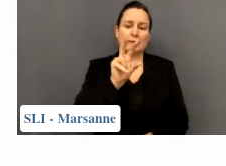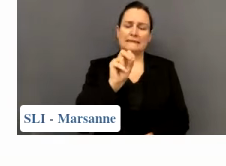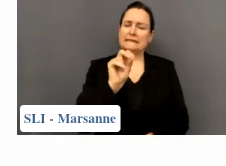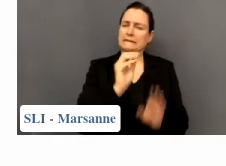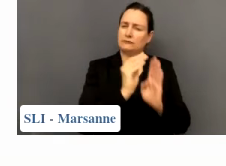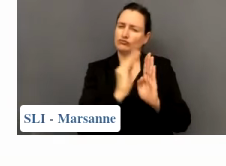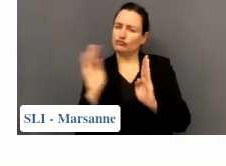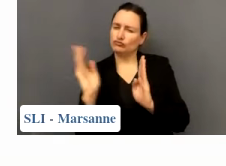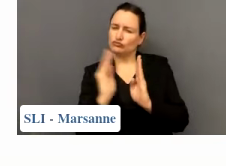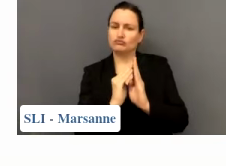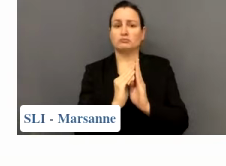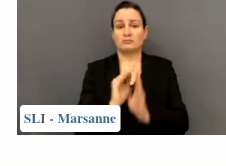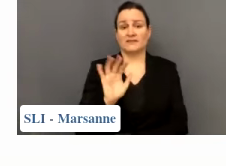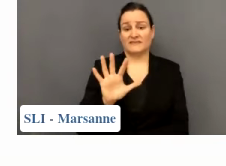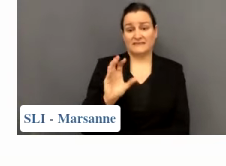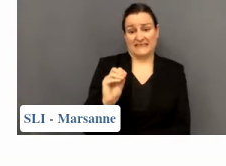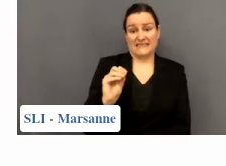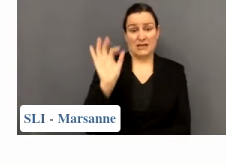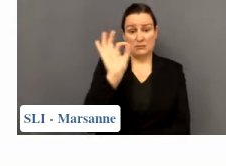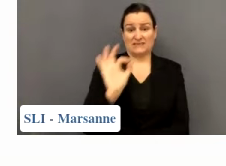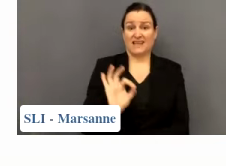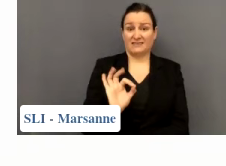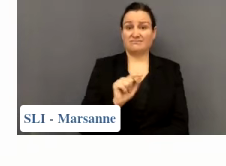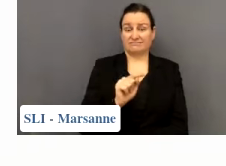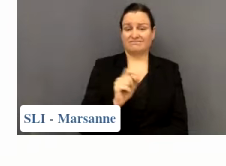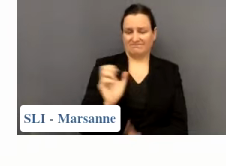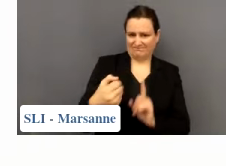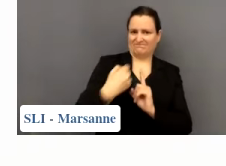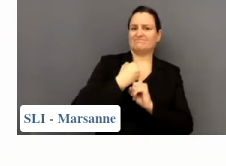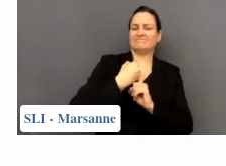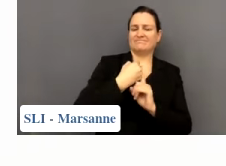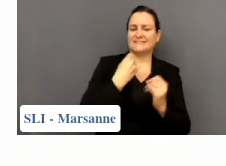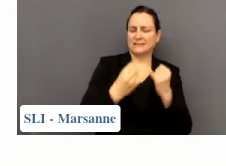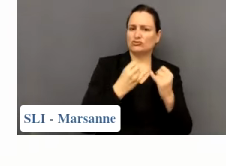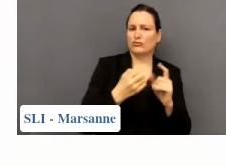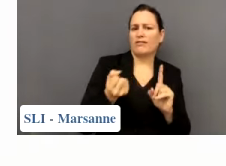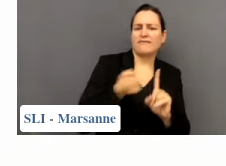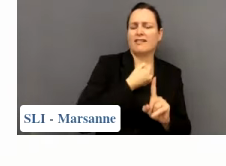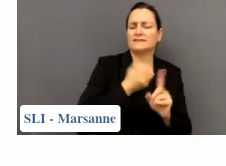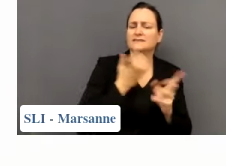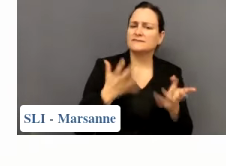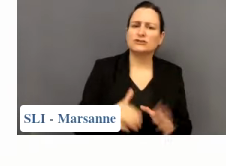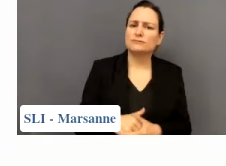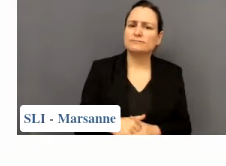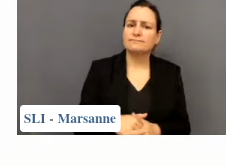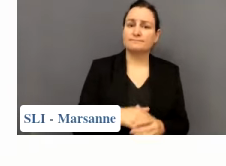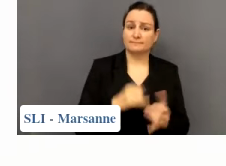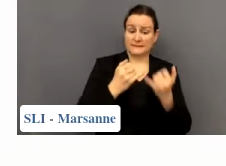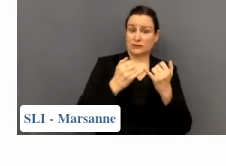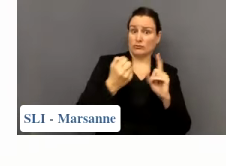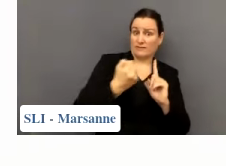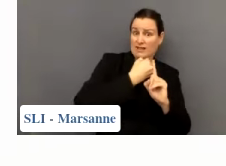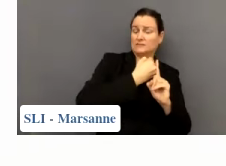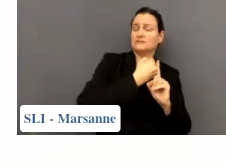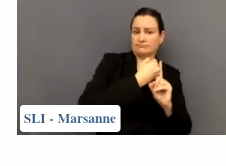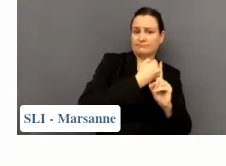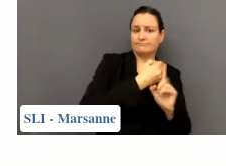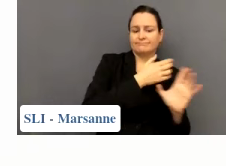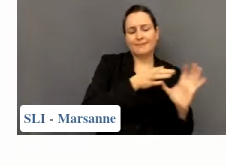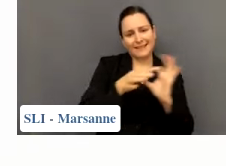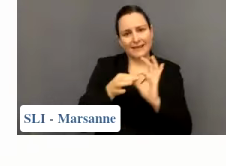less reported finding was the consistent association of sexual violence with financial pressure over time. According to